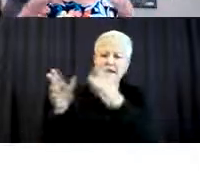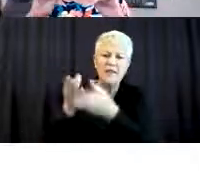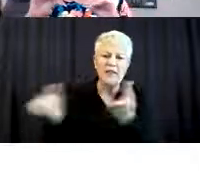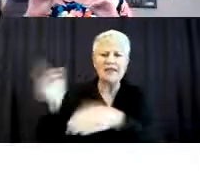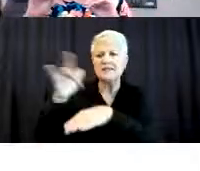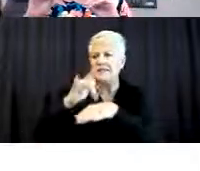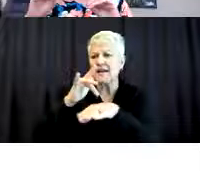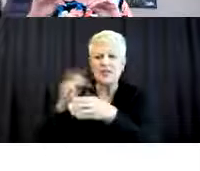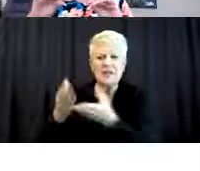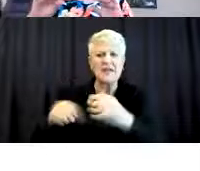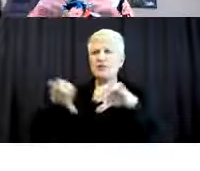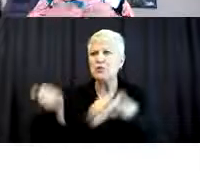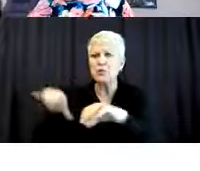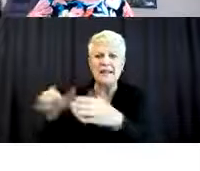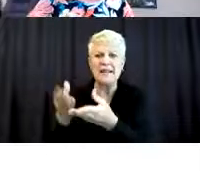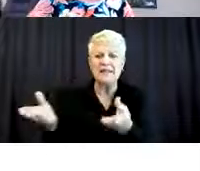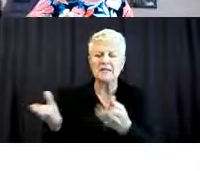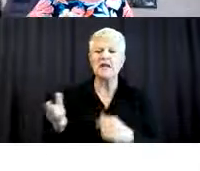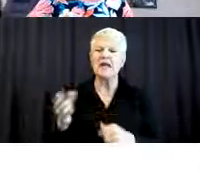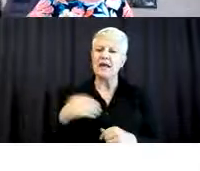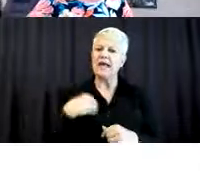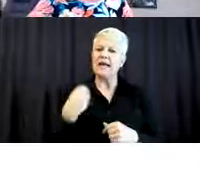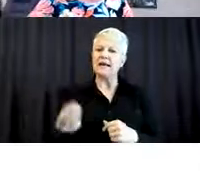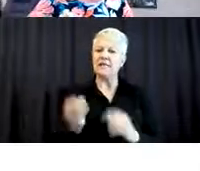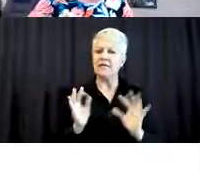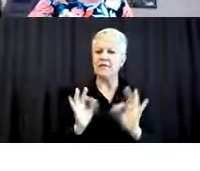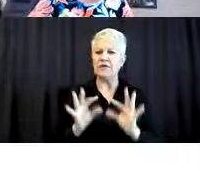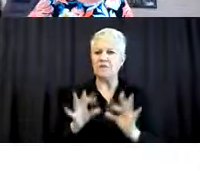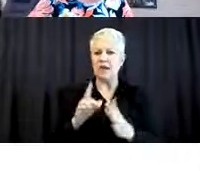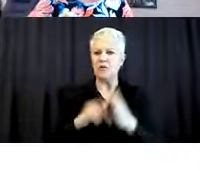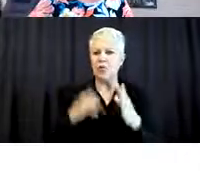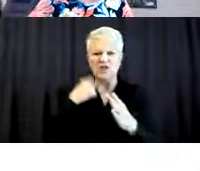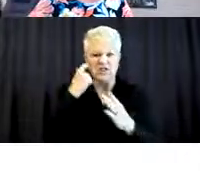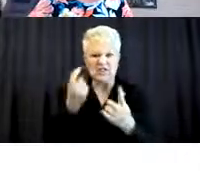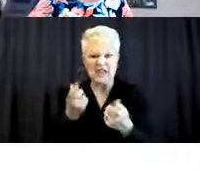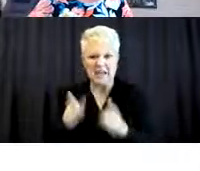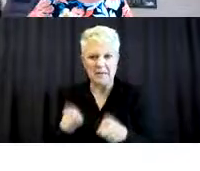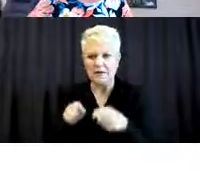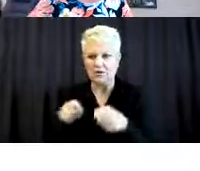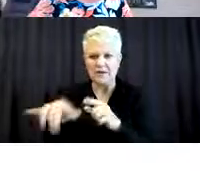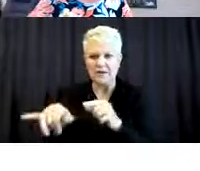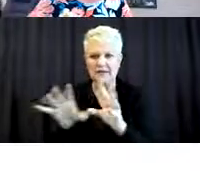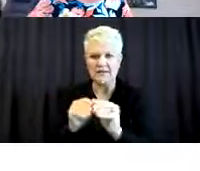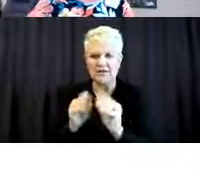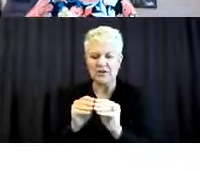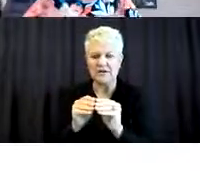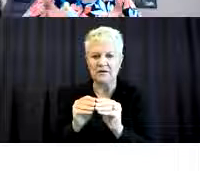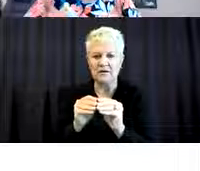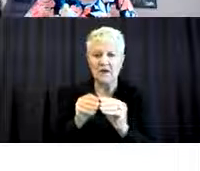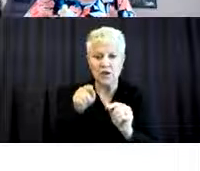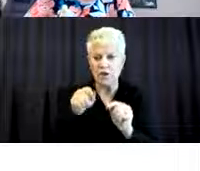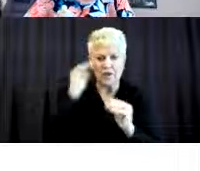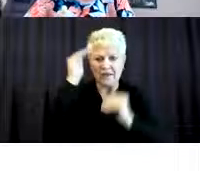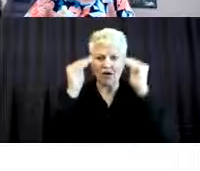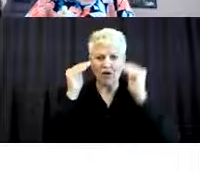touching things, doing things, to give feedback on what just happened during that session as the adult. So you can